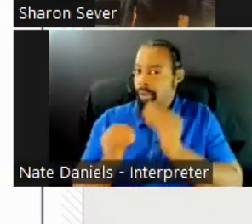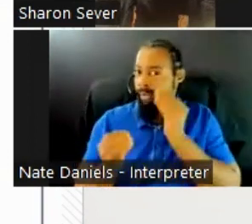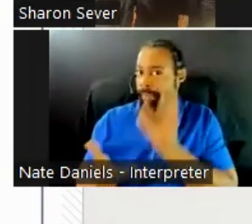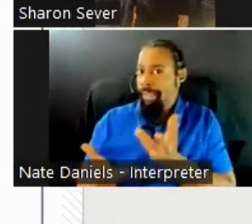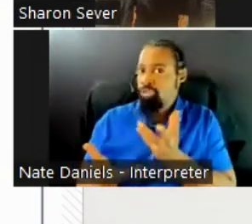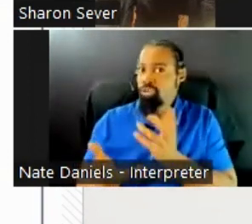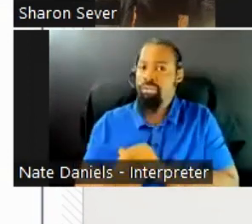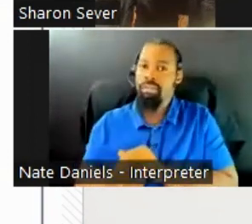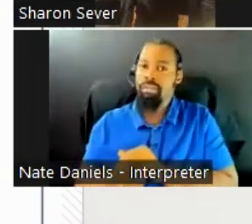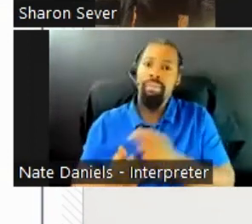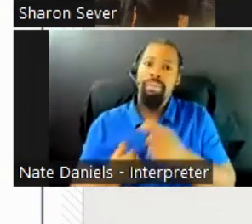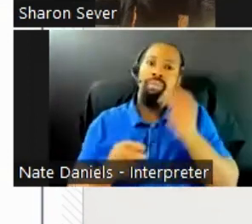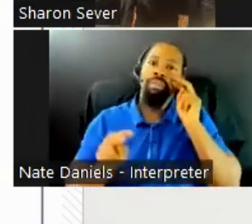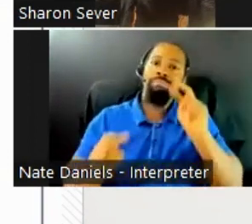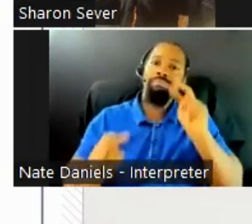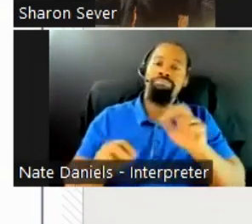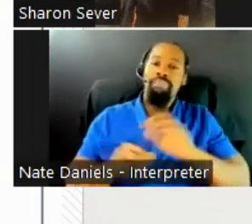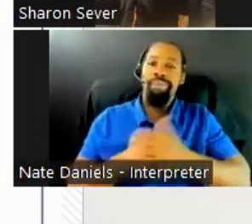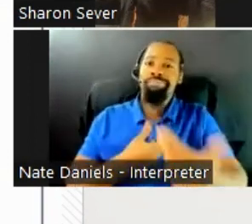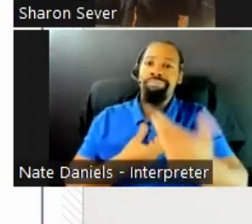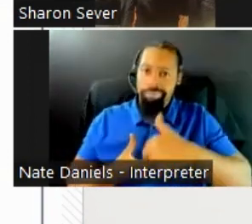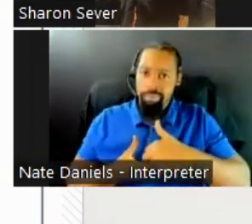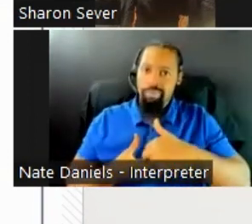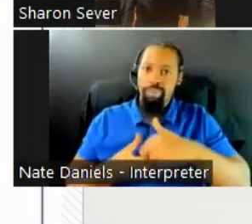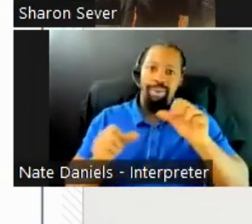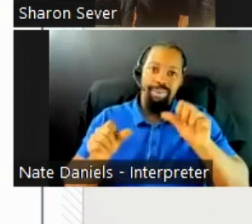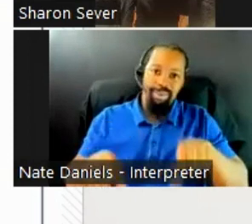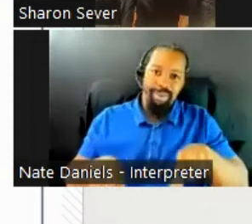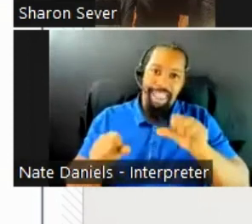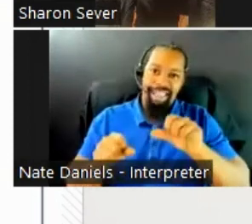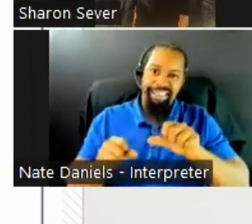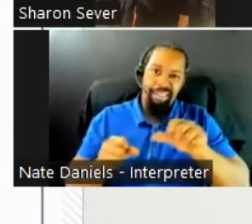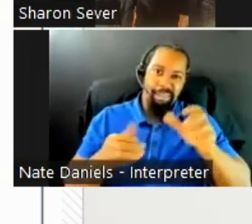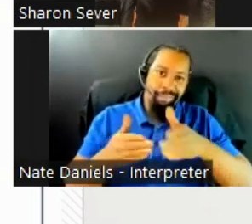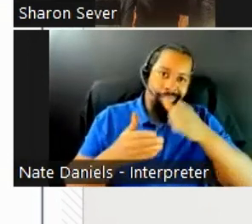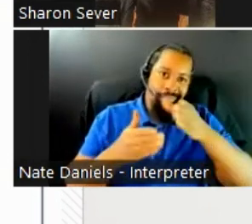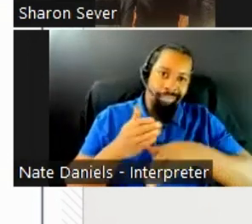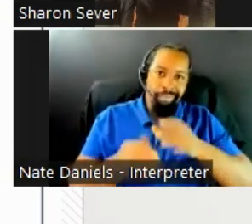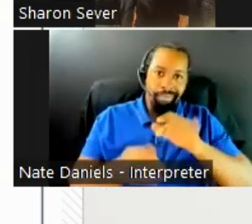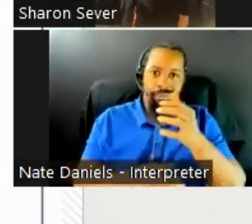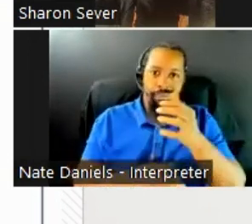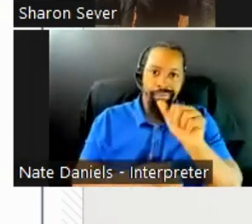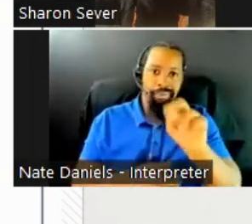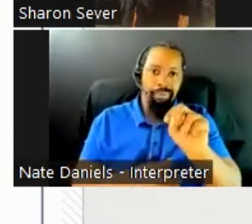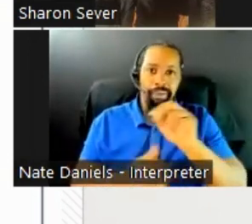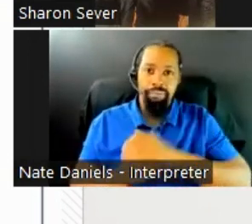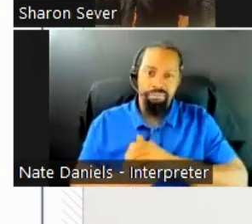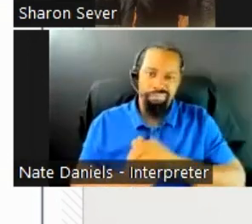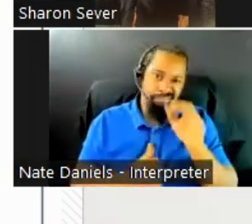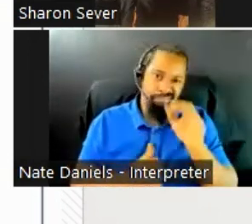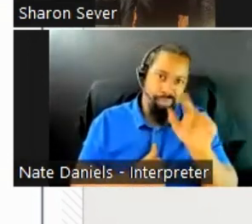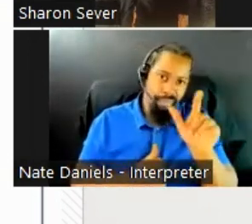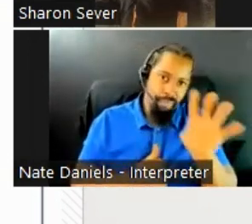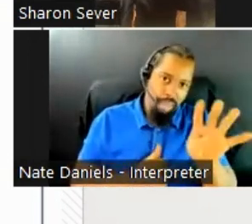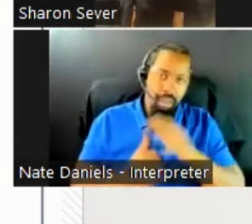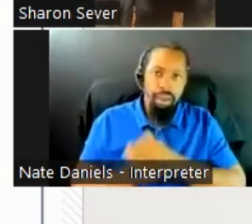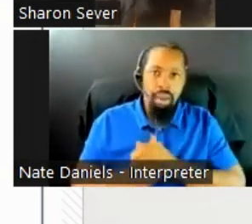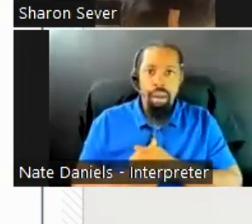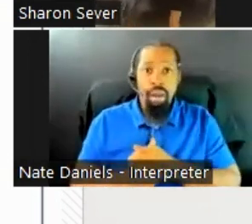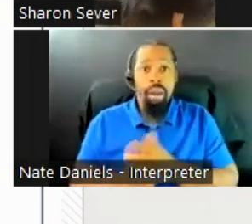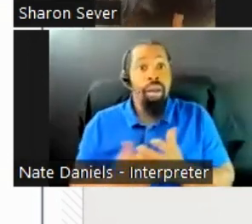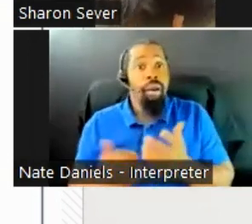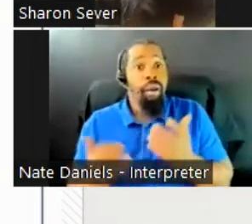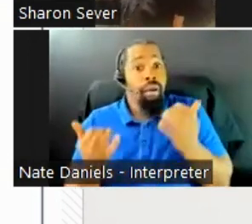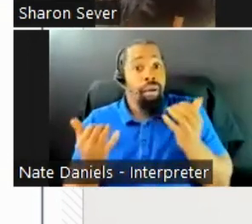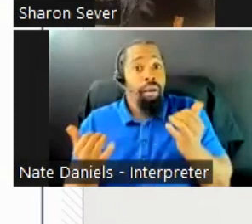us and join us when you can. But that's our next one at the end of the month. If you have questions